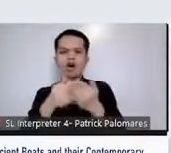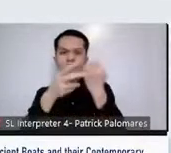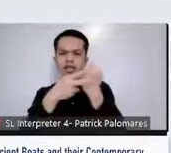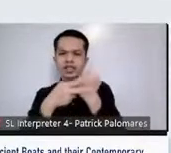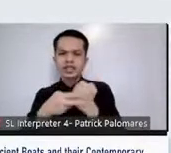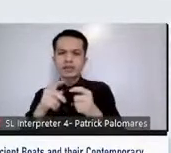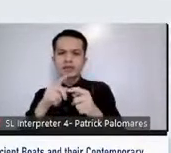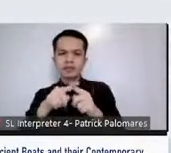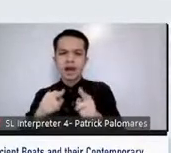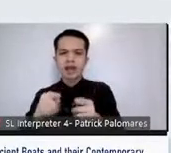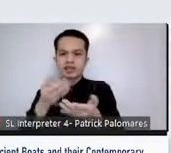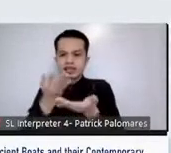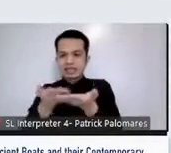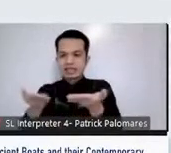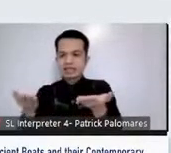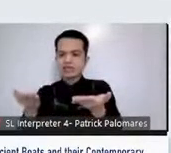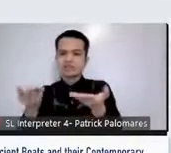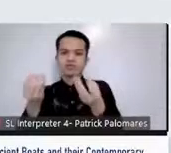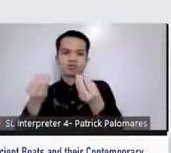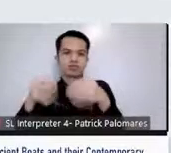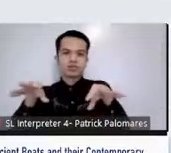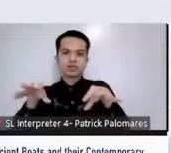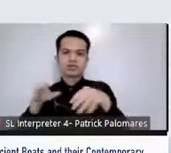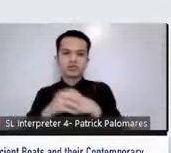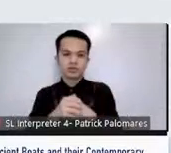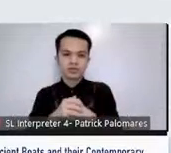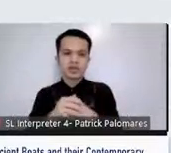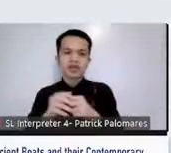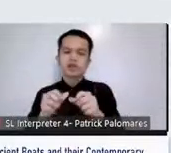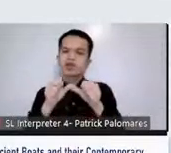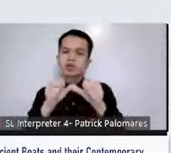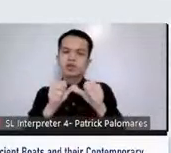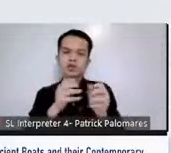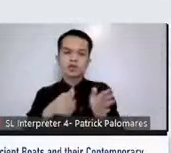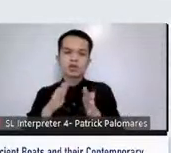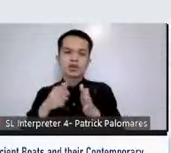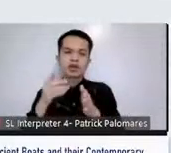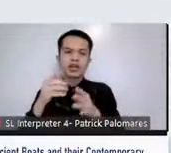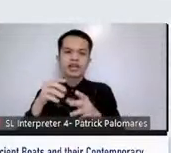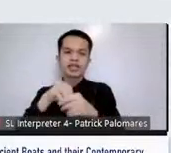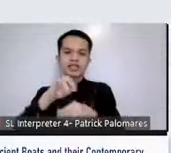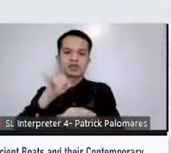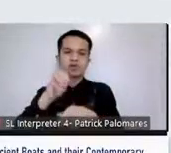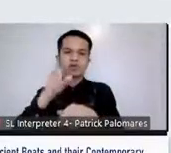lost. They then continued with the plan in Hulo and founded a freeport. In